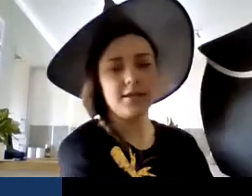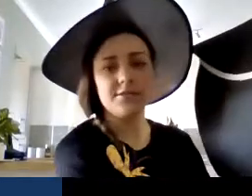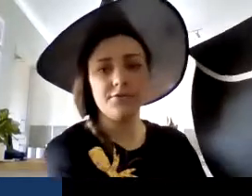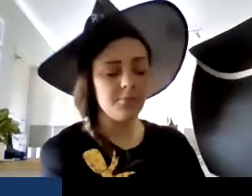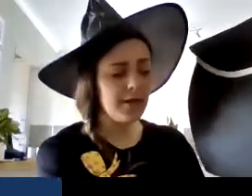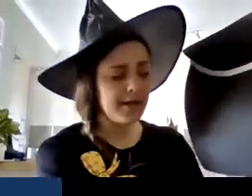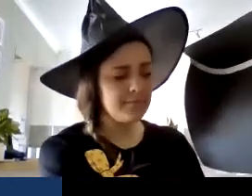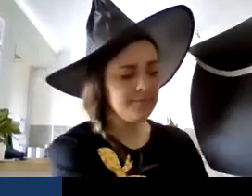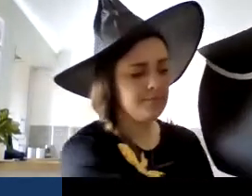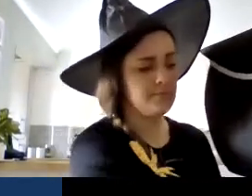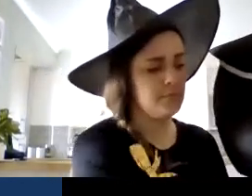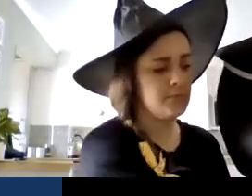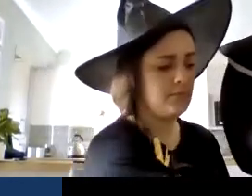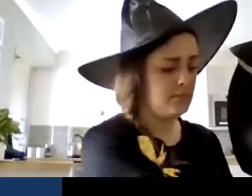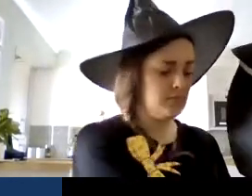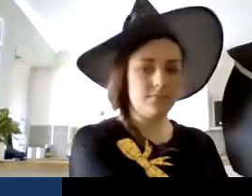Ready, let's throw them all in.